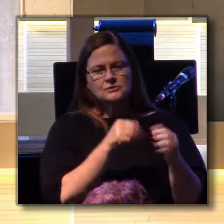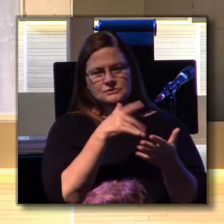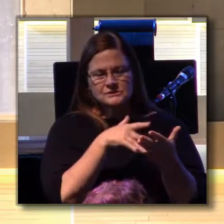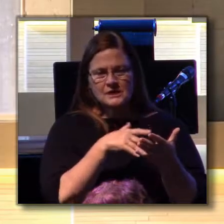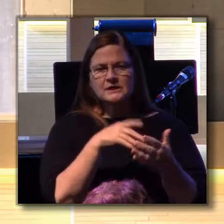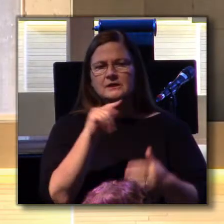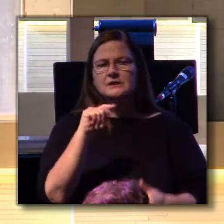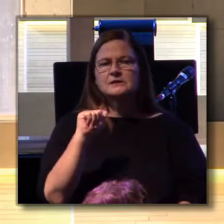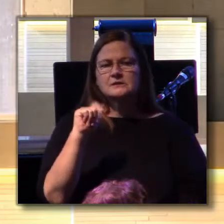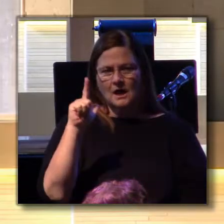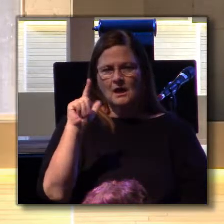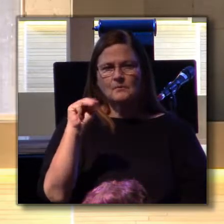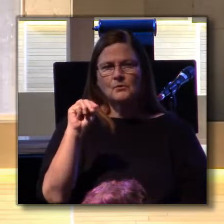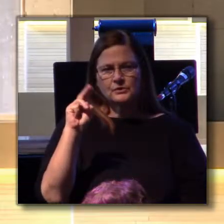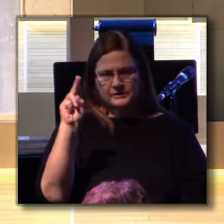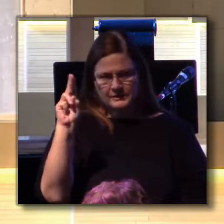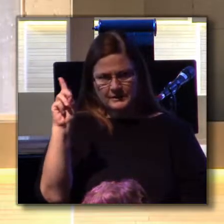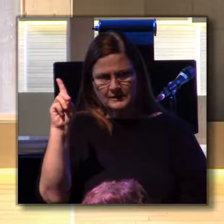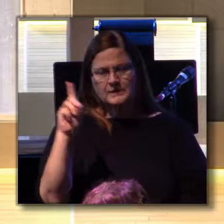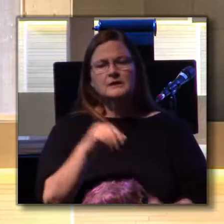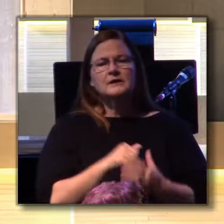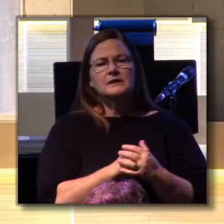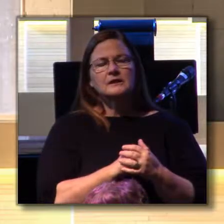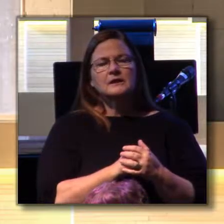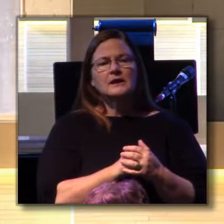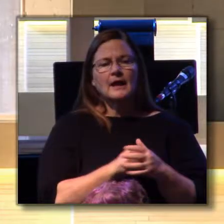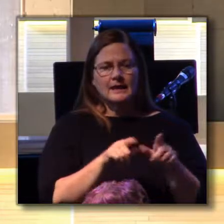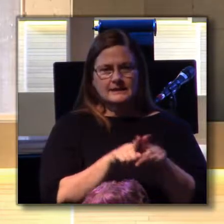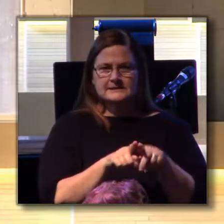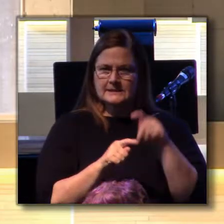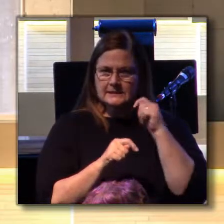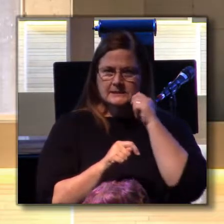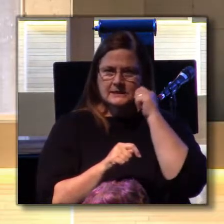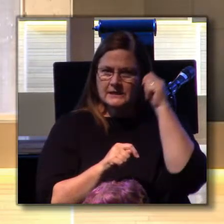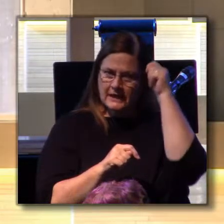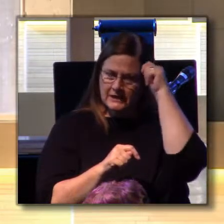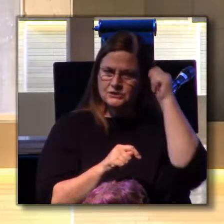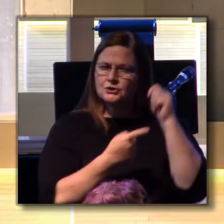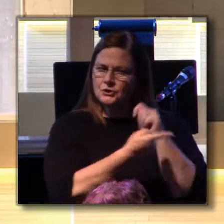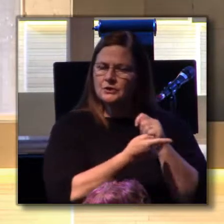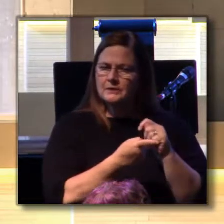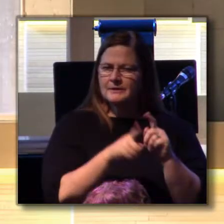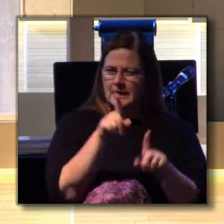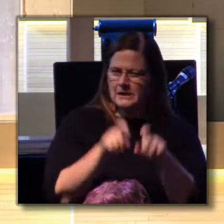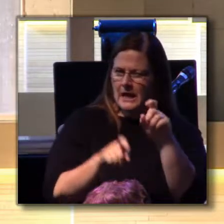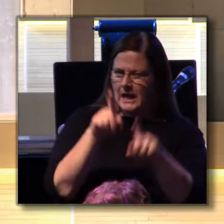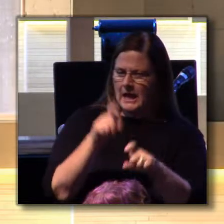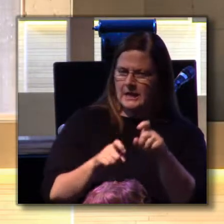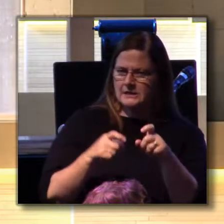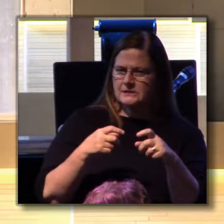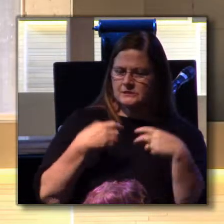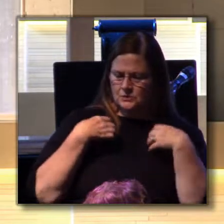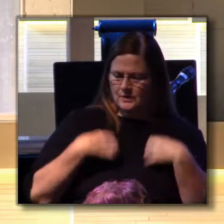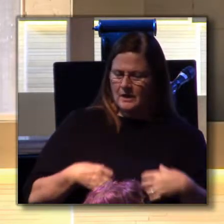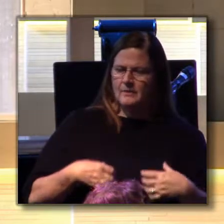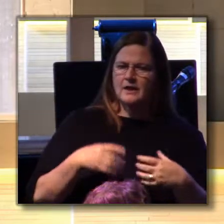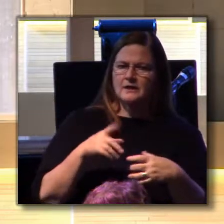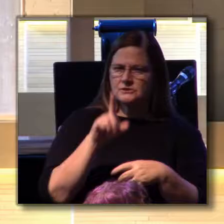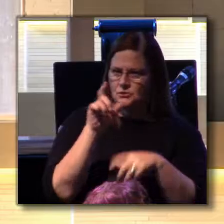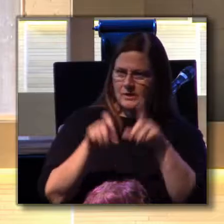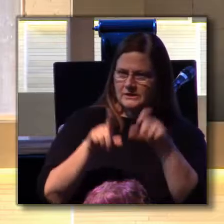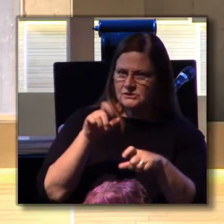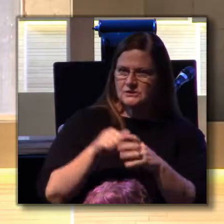as a teenager, as a young adult. Began to ask questions of the rabbis, was asked to